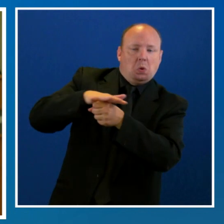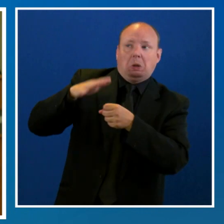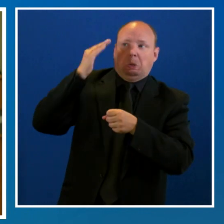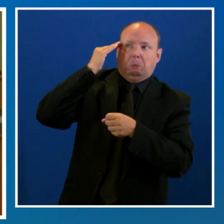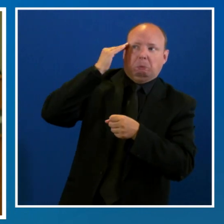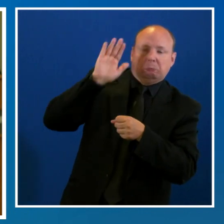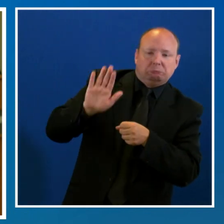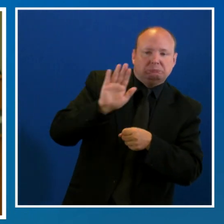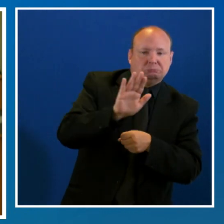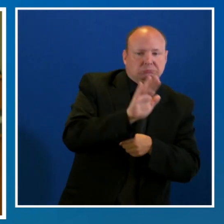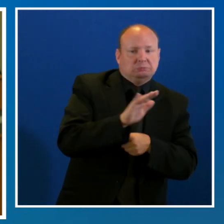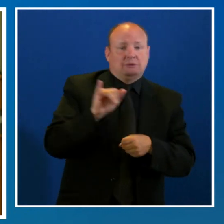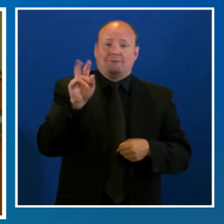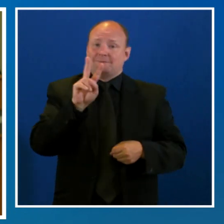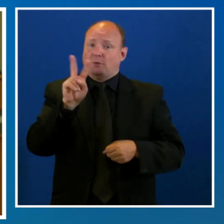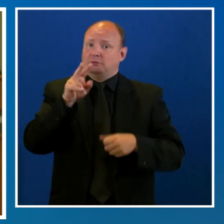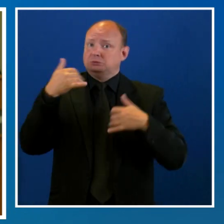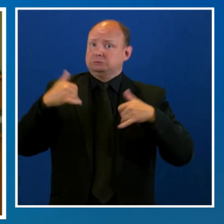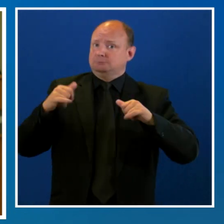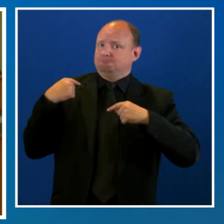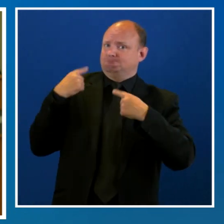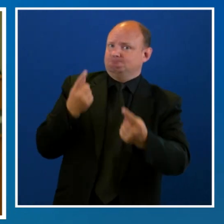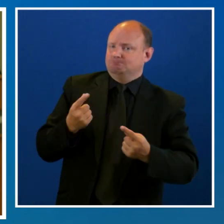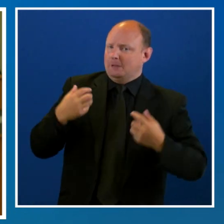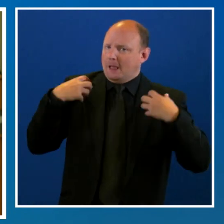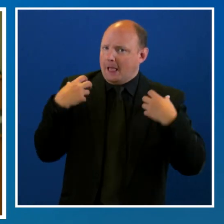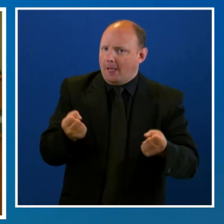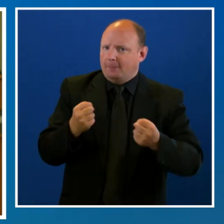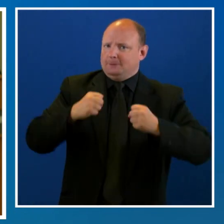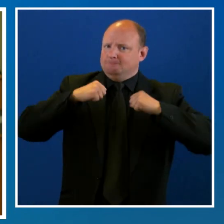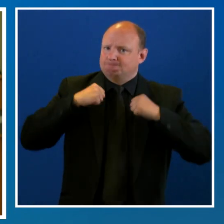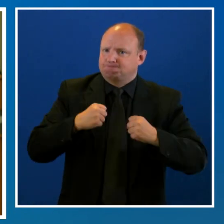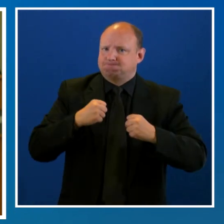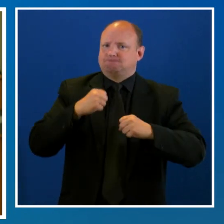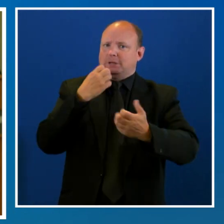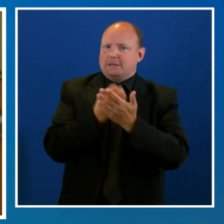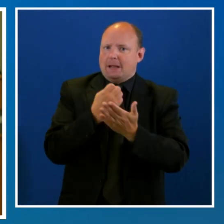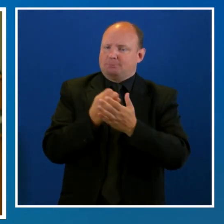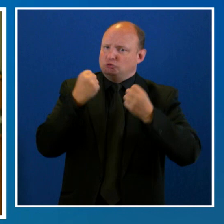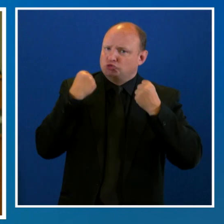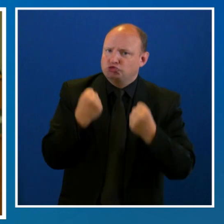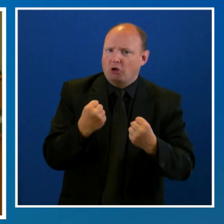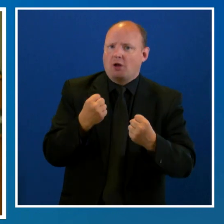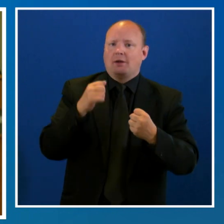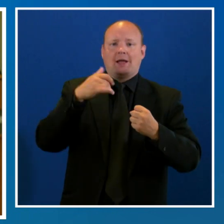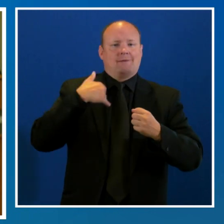healthy and our economy remains strong. Have a great weekend.